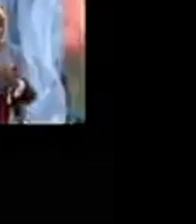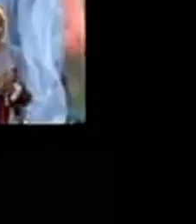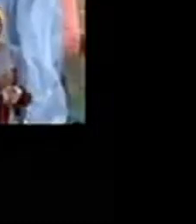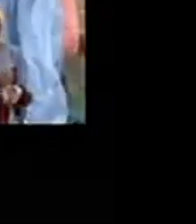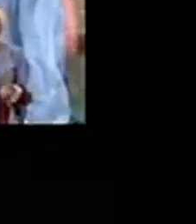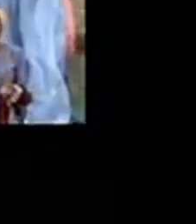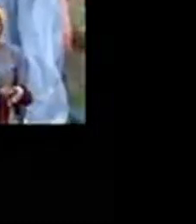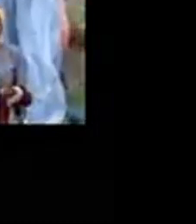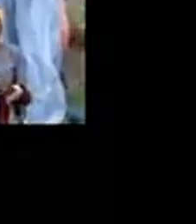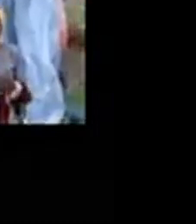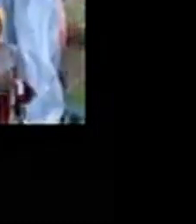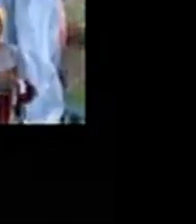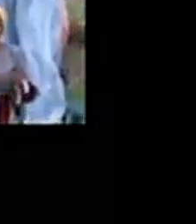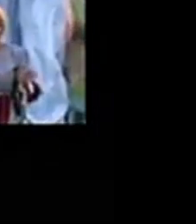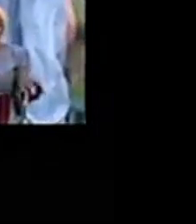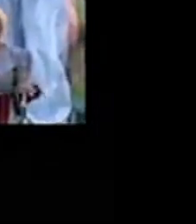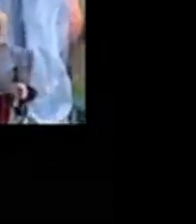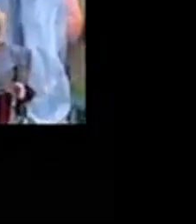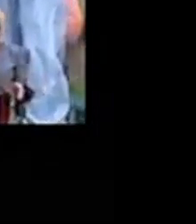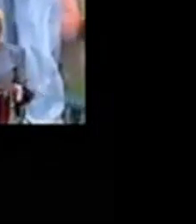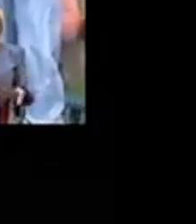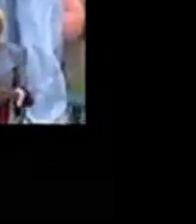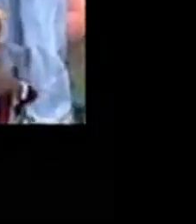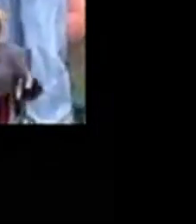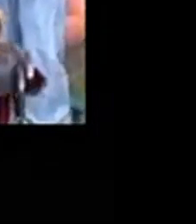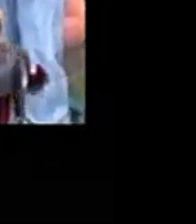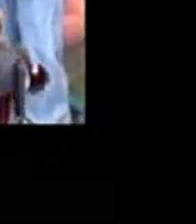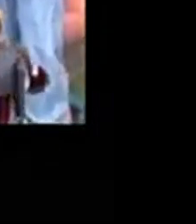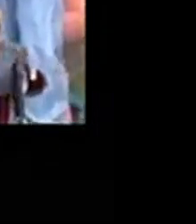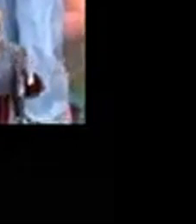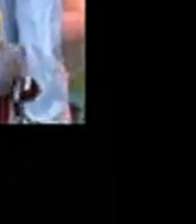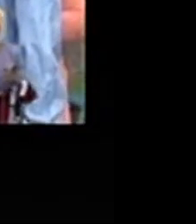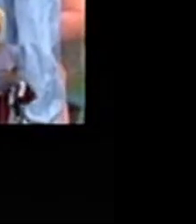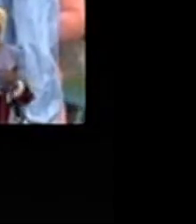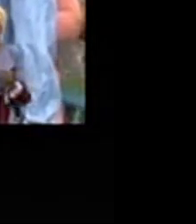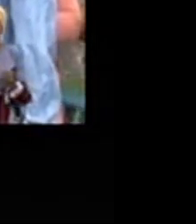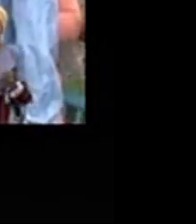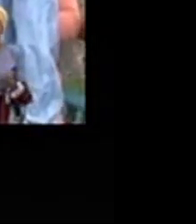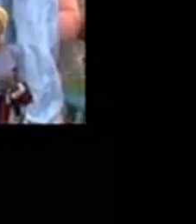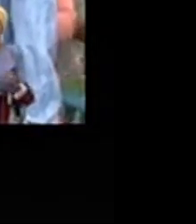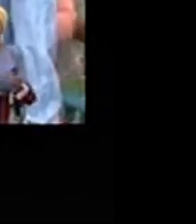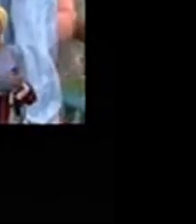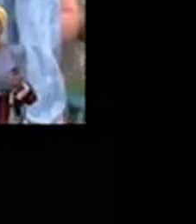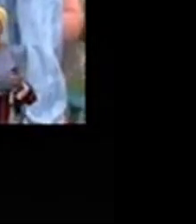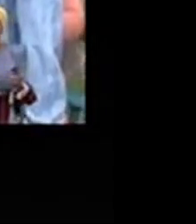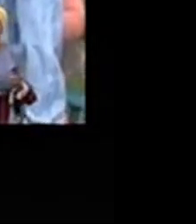all over the ground is sink inside